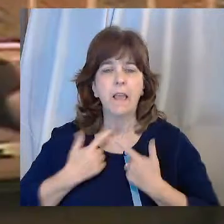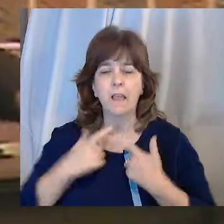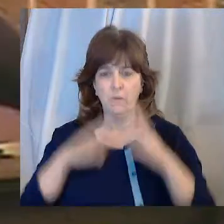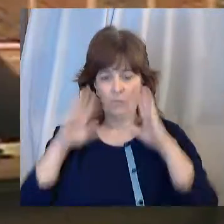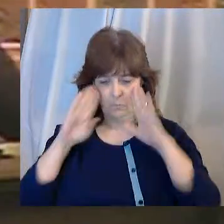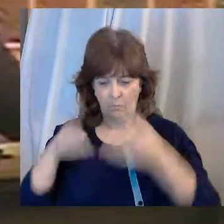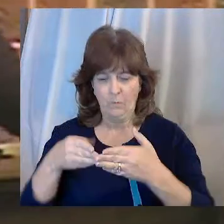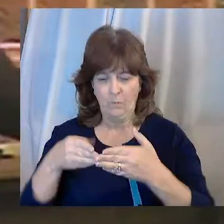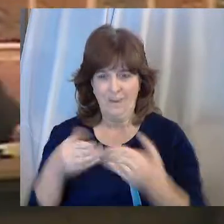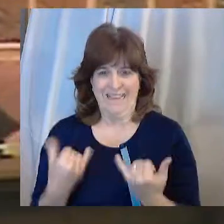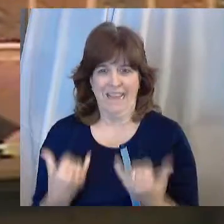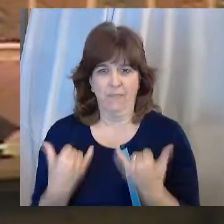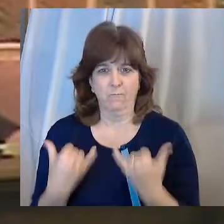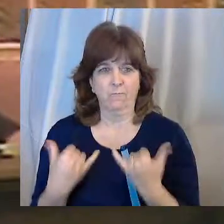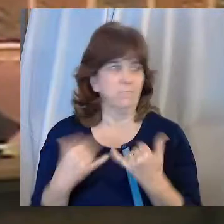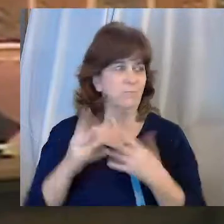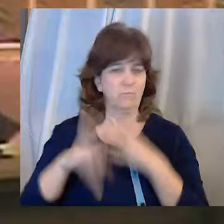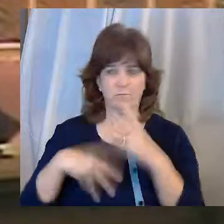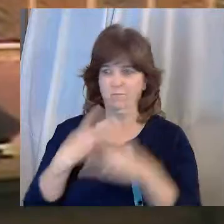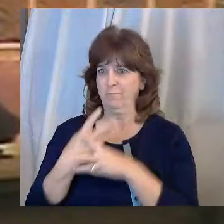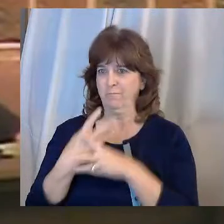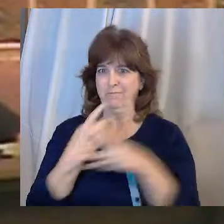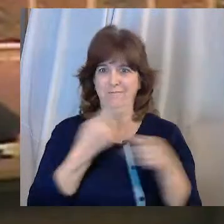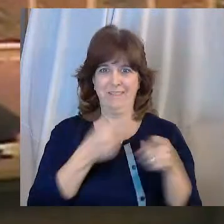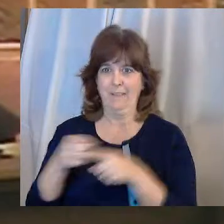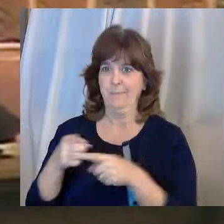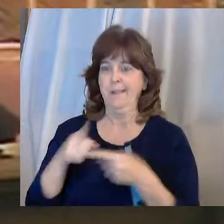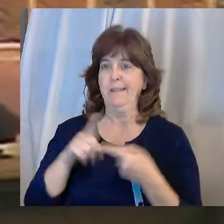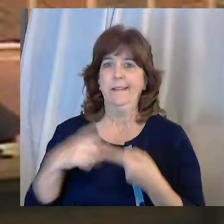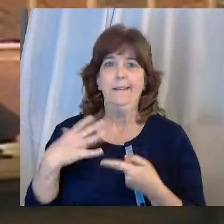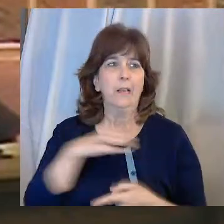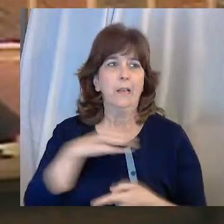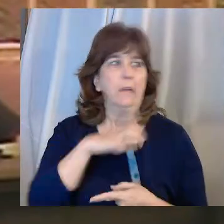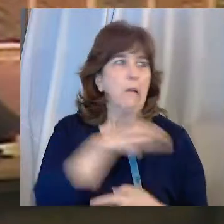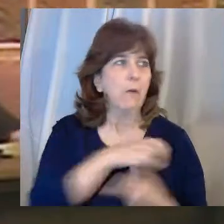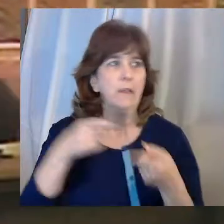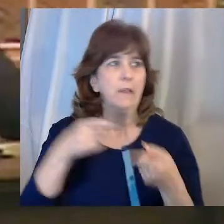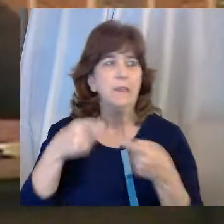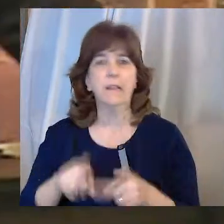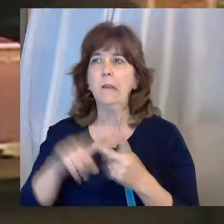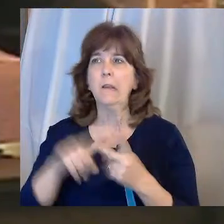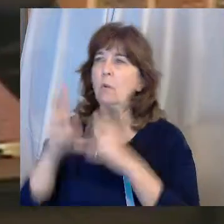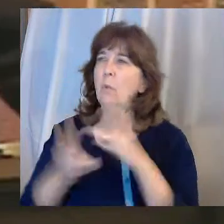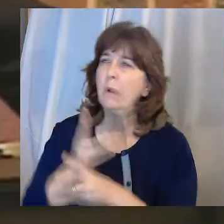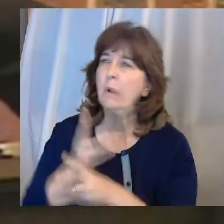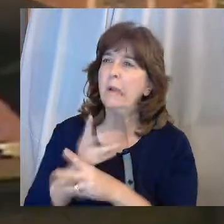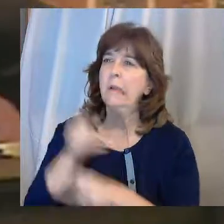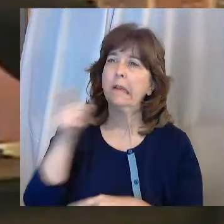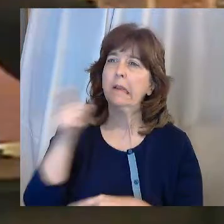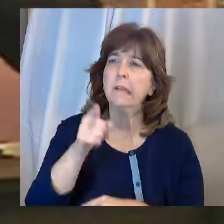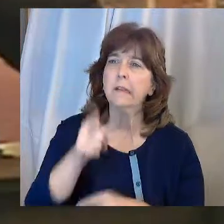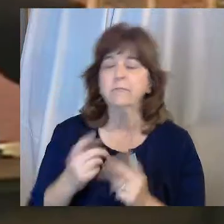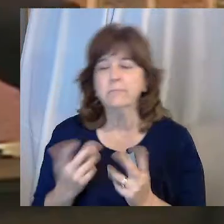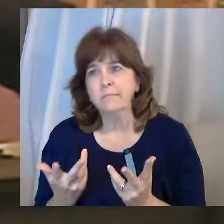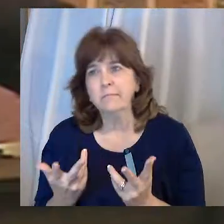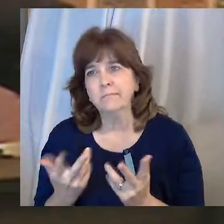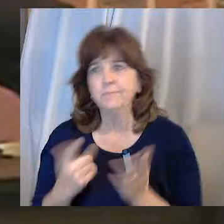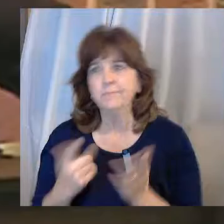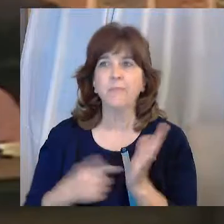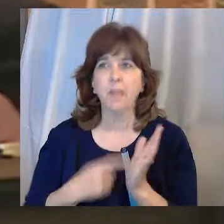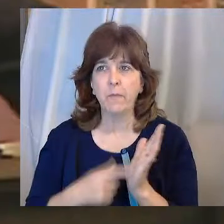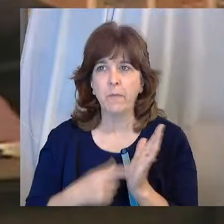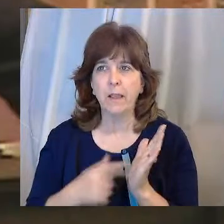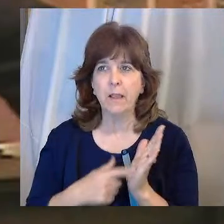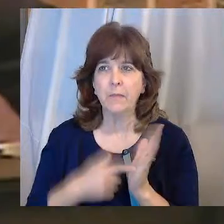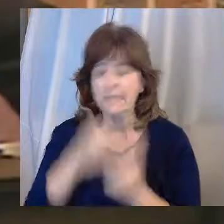events. We want to know what Congress did this week and what's going on in the world in different places. Well, sometimes we do. We may not